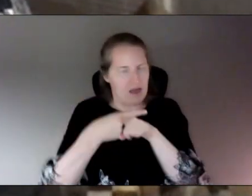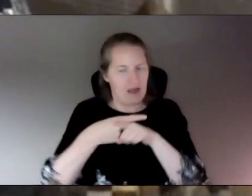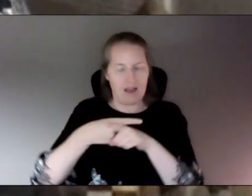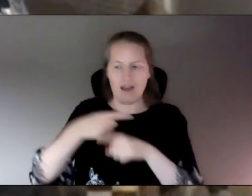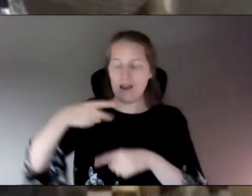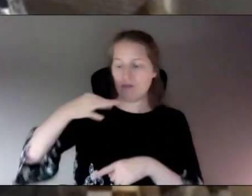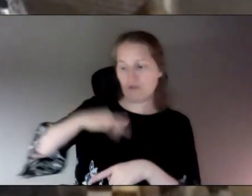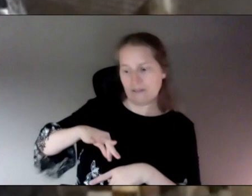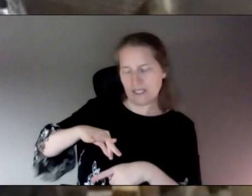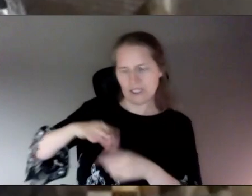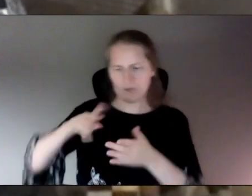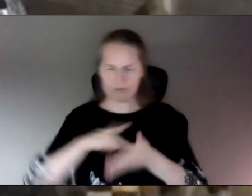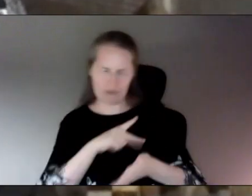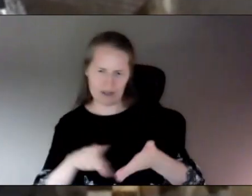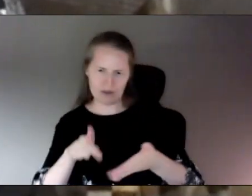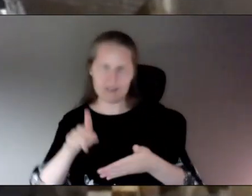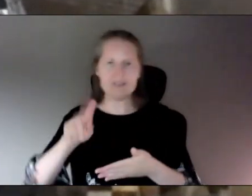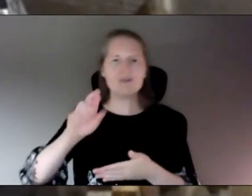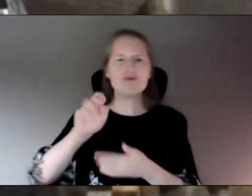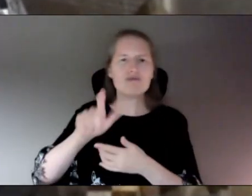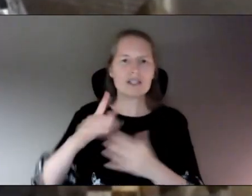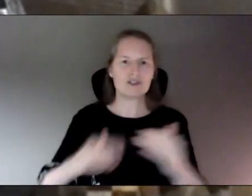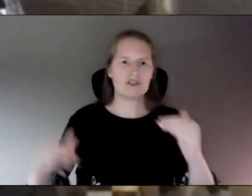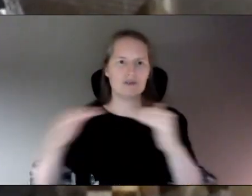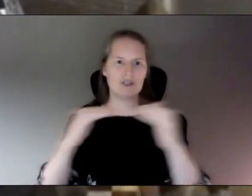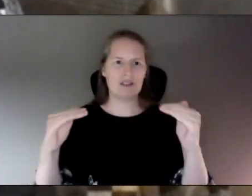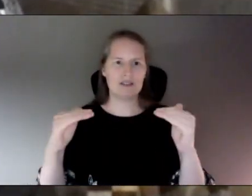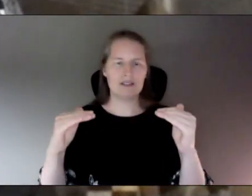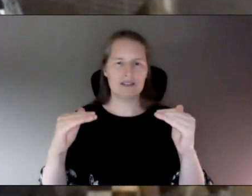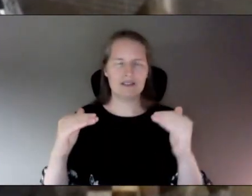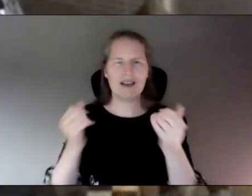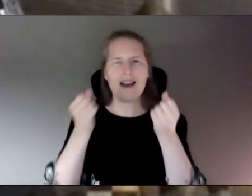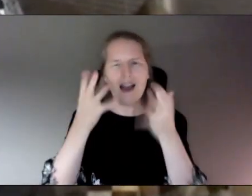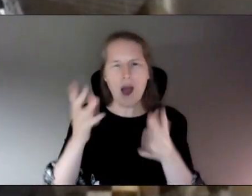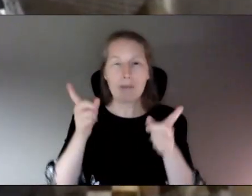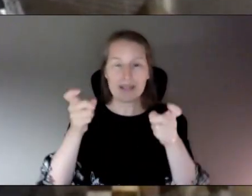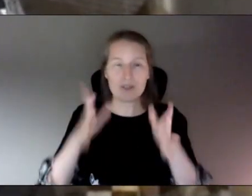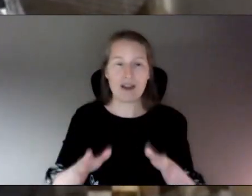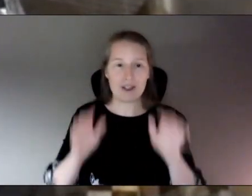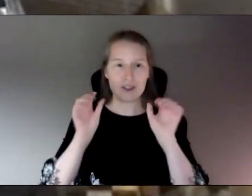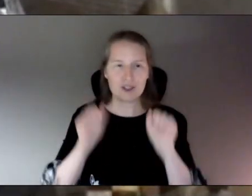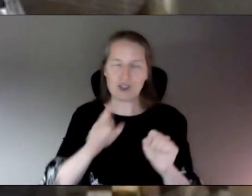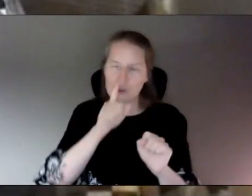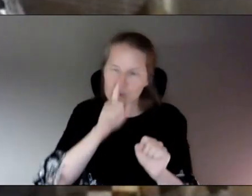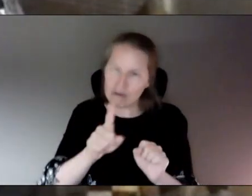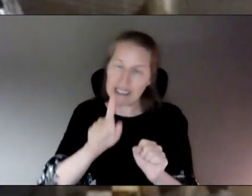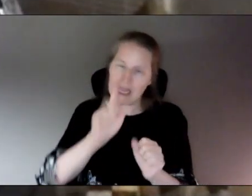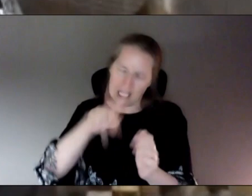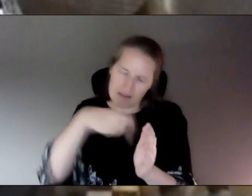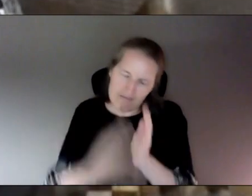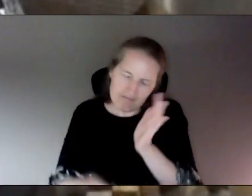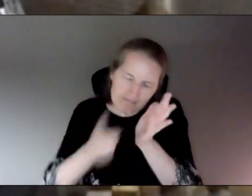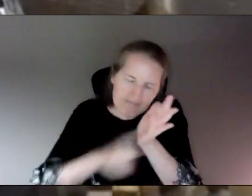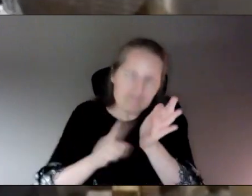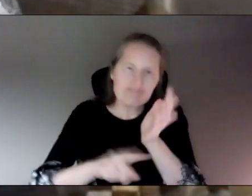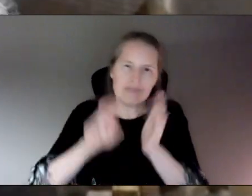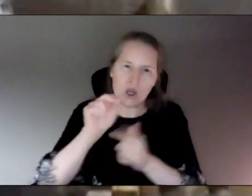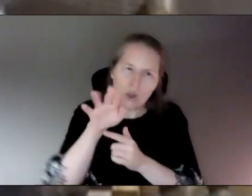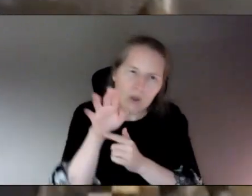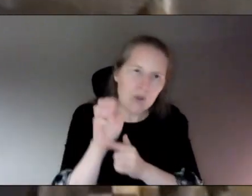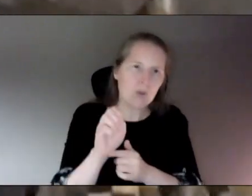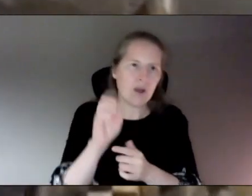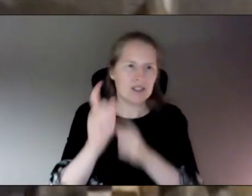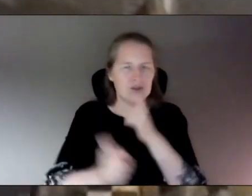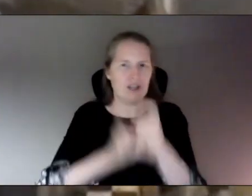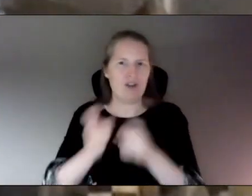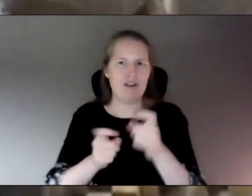prejudice, and racial justice. And I can think of few directors who could lean into those themes with such nuance and generosity